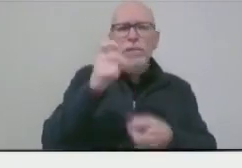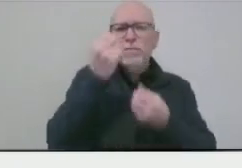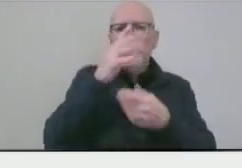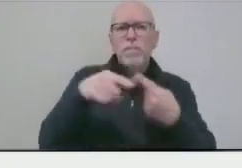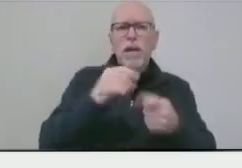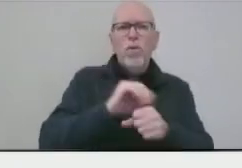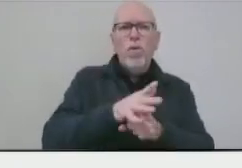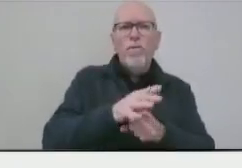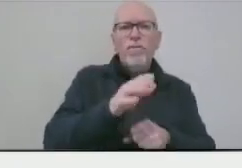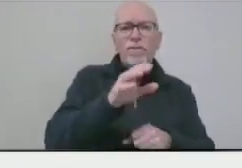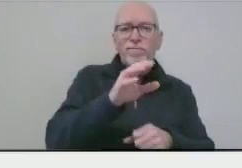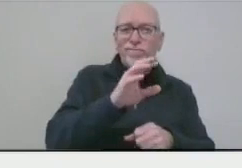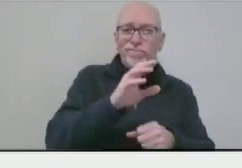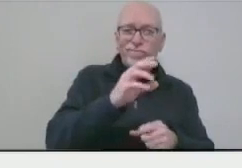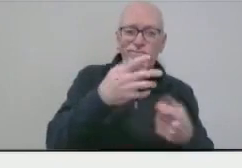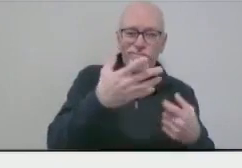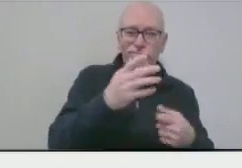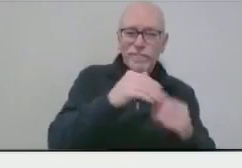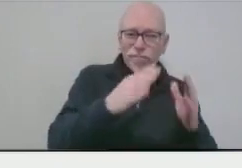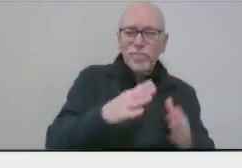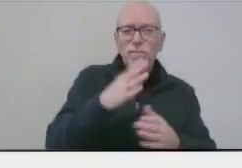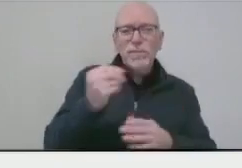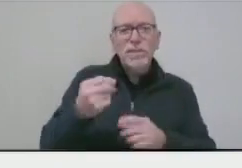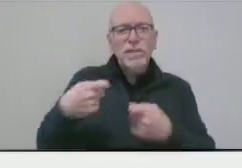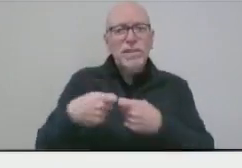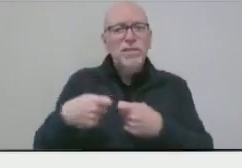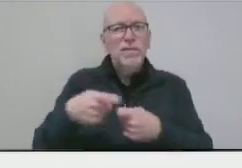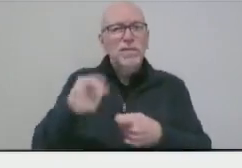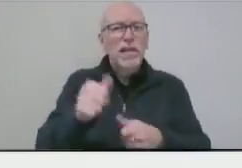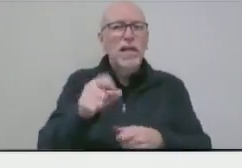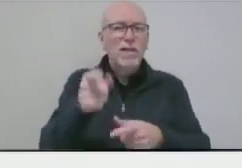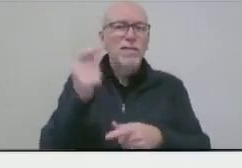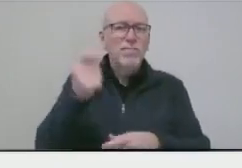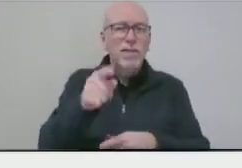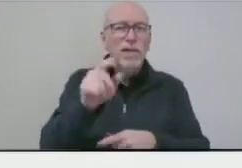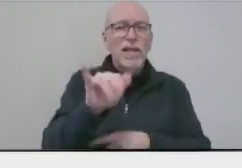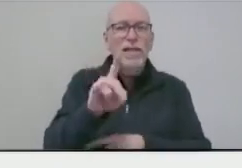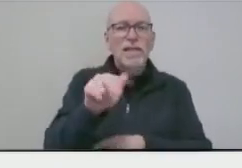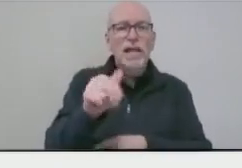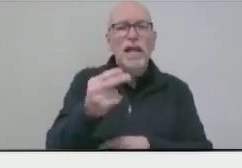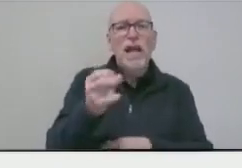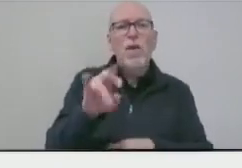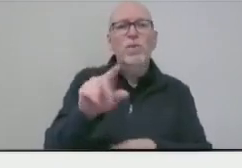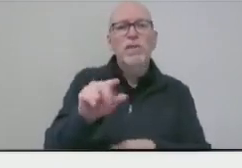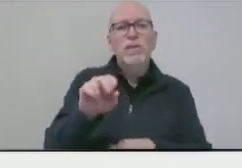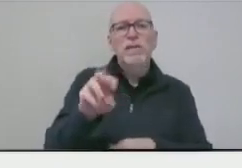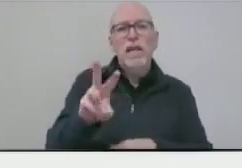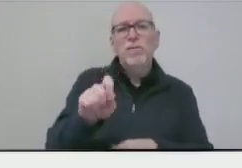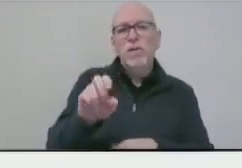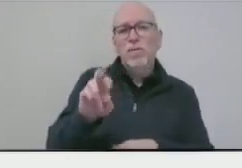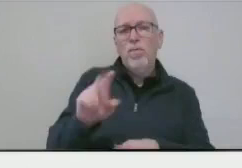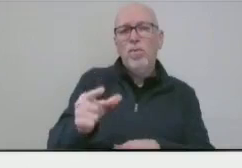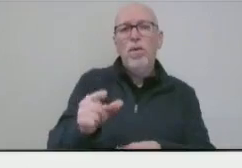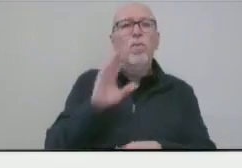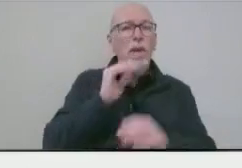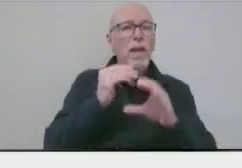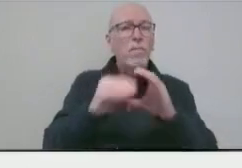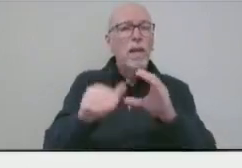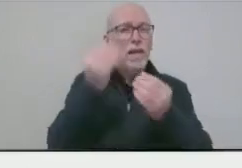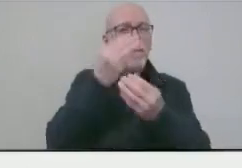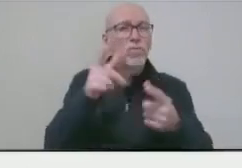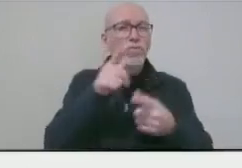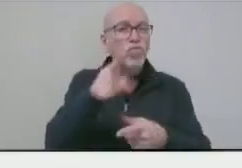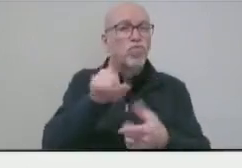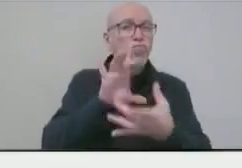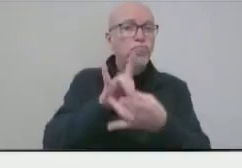and utility resources at indianahousingnow.org. an email notification will be sent to those subscribers